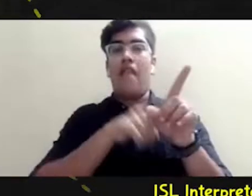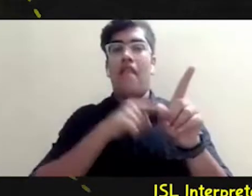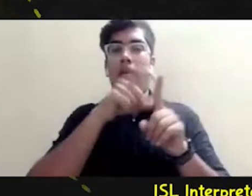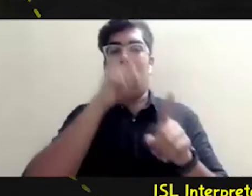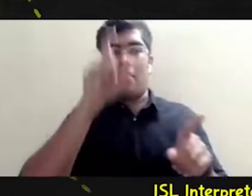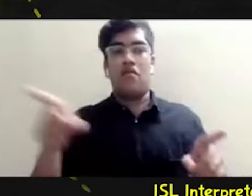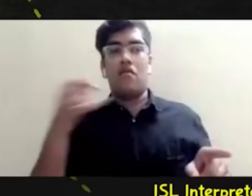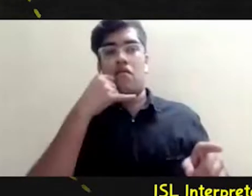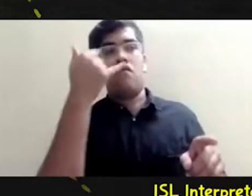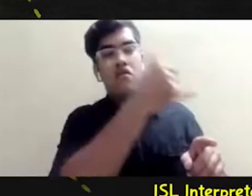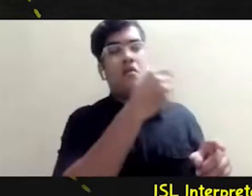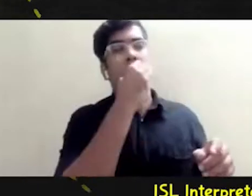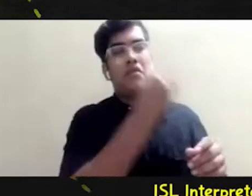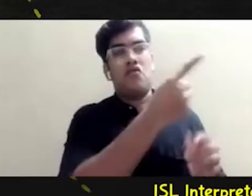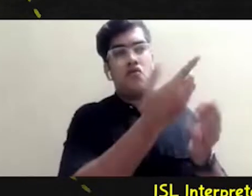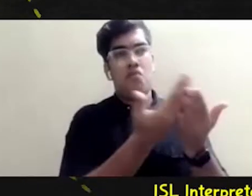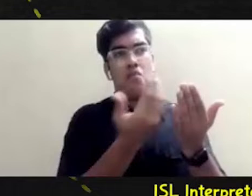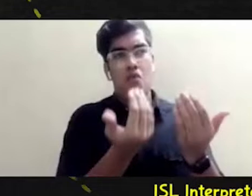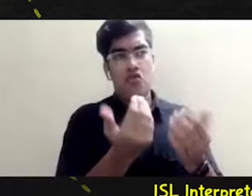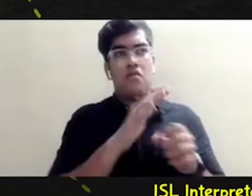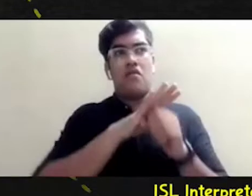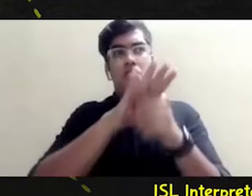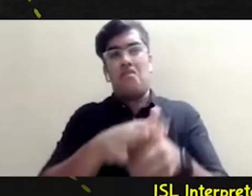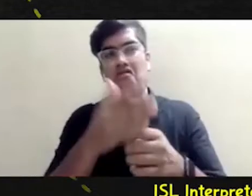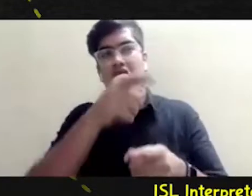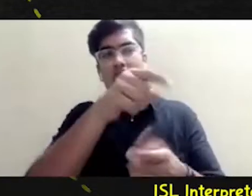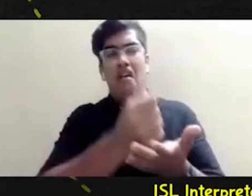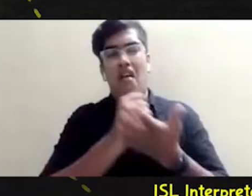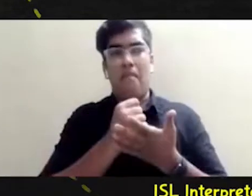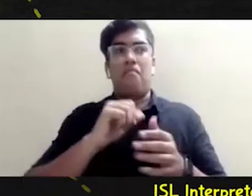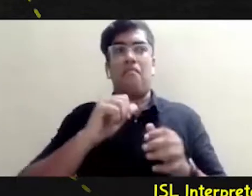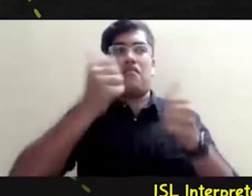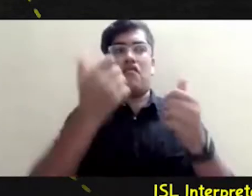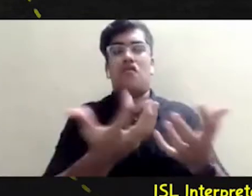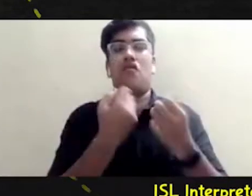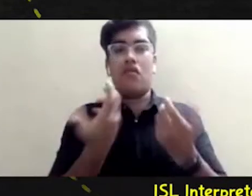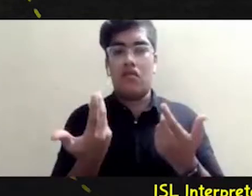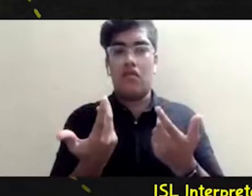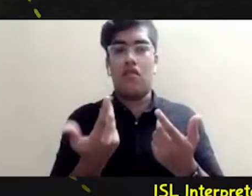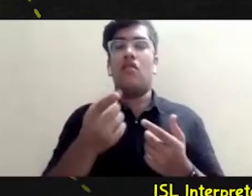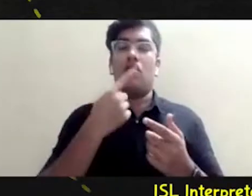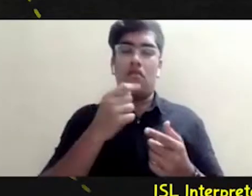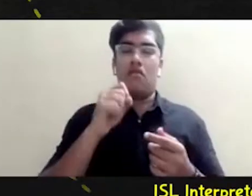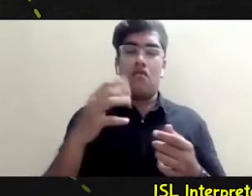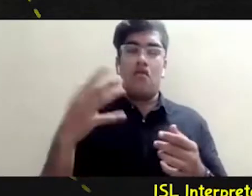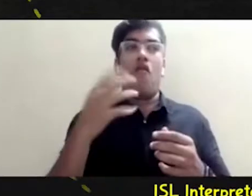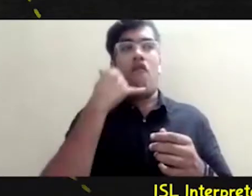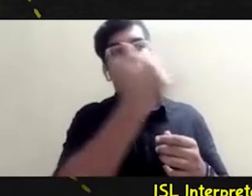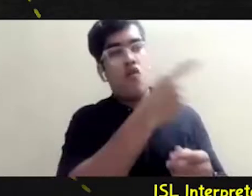pressure applied. And that actually resulted in things getting done. You know, and this is in many